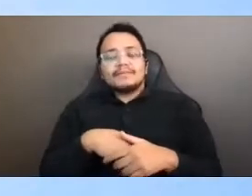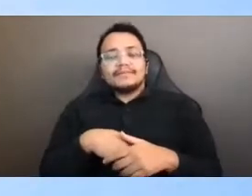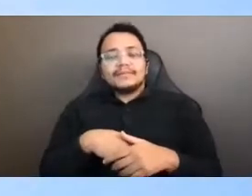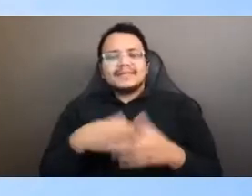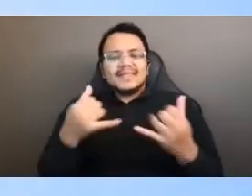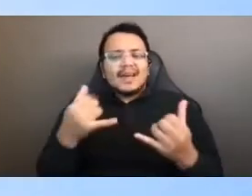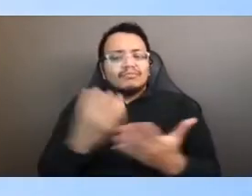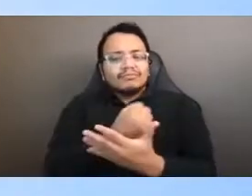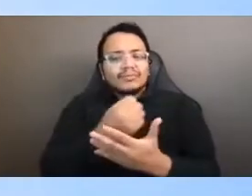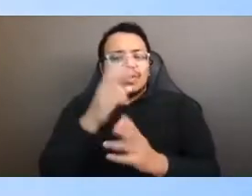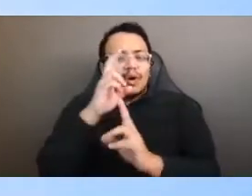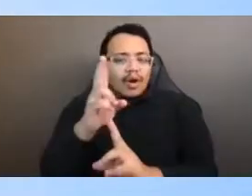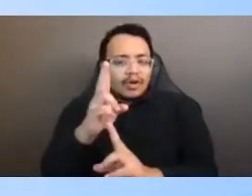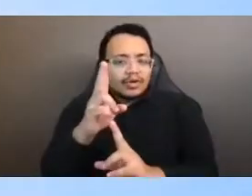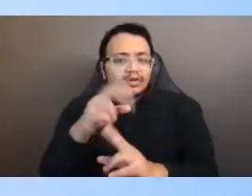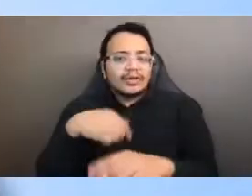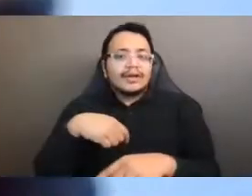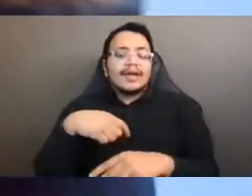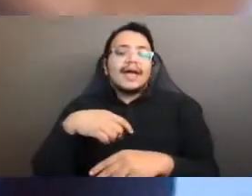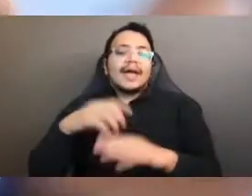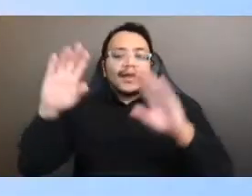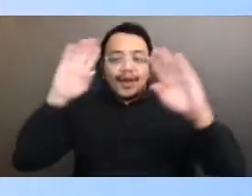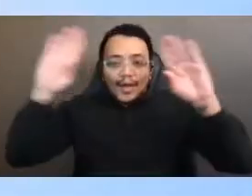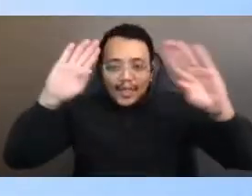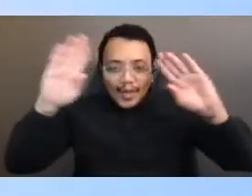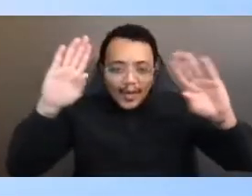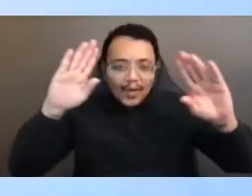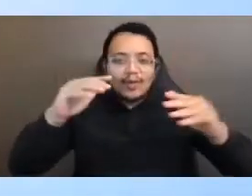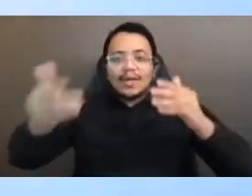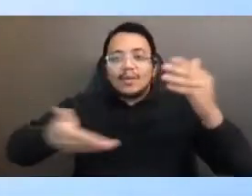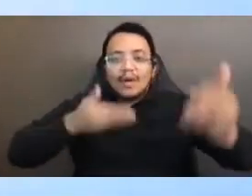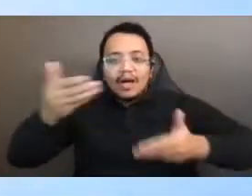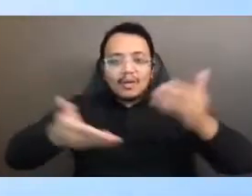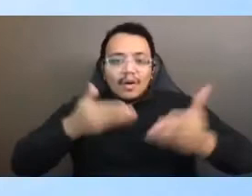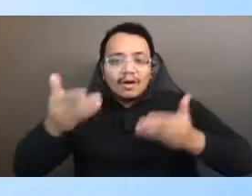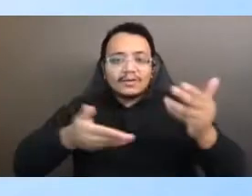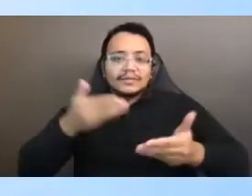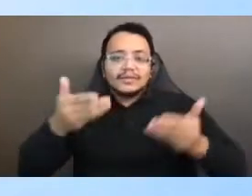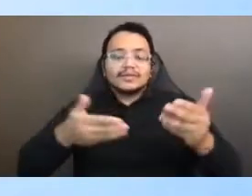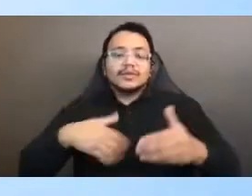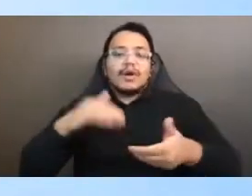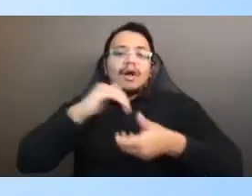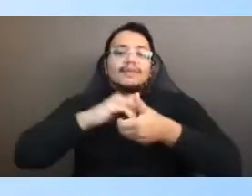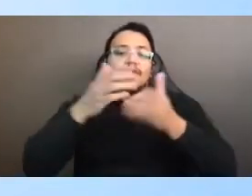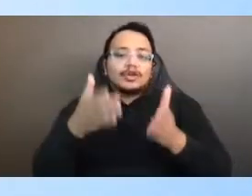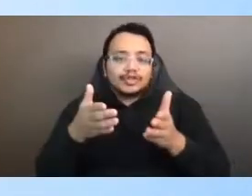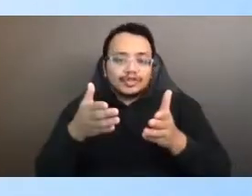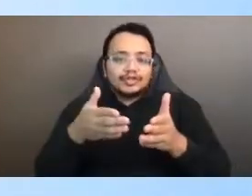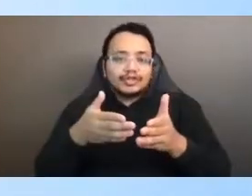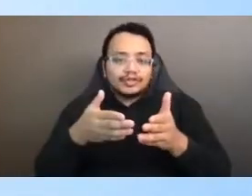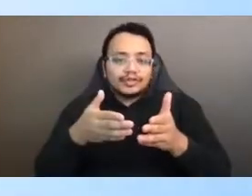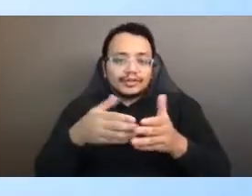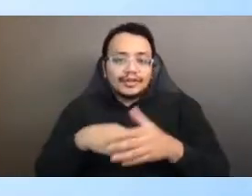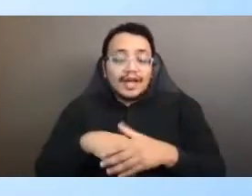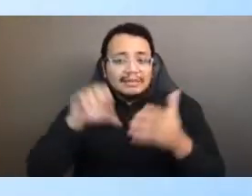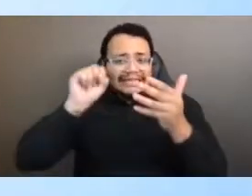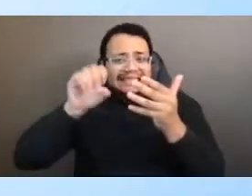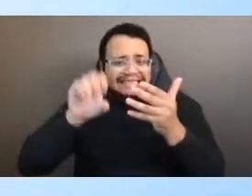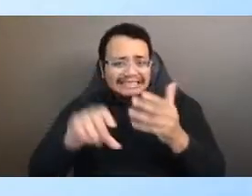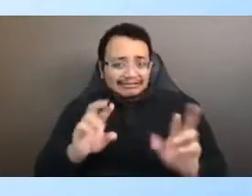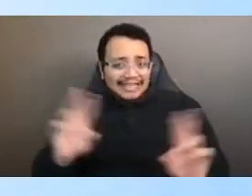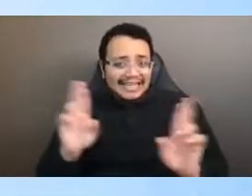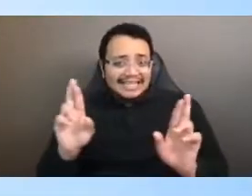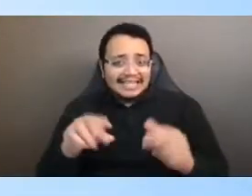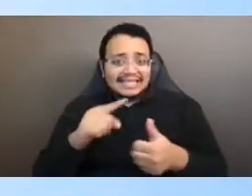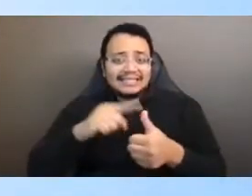right now to give an extra warm hello, warm welcome to our site partners joining us from, I'm going to list it off, get ready. We